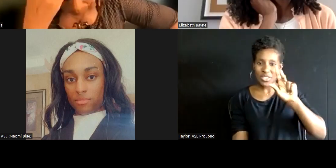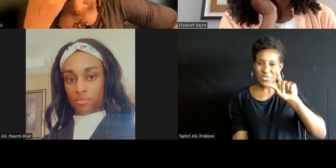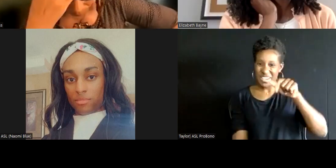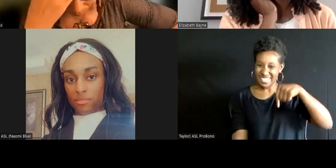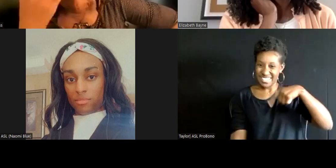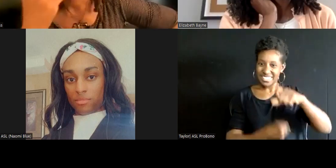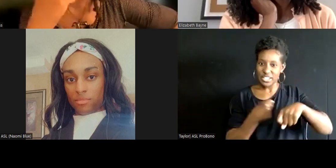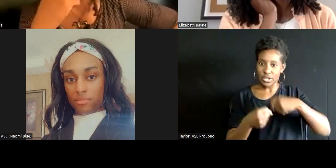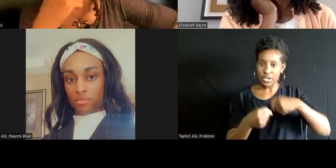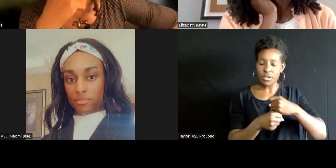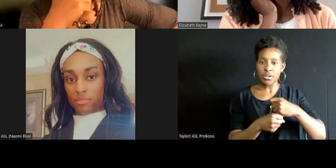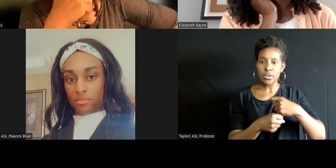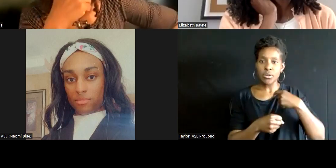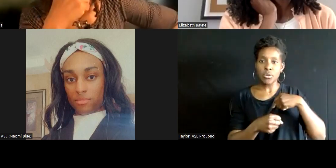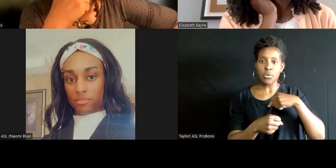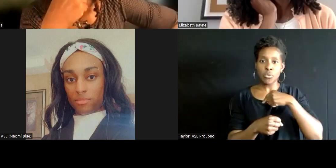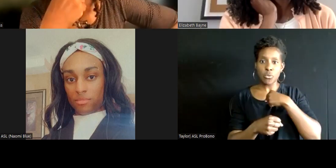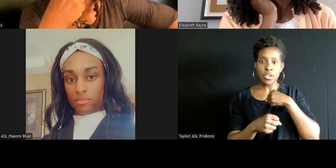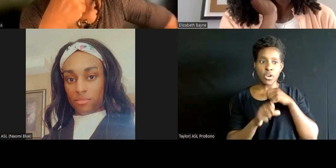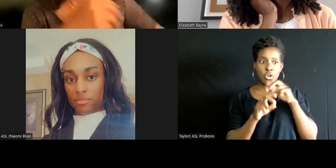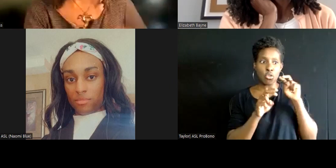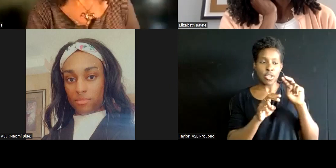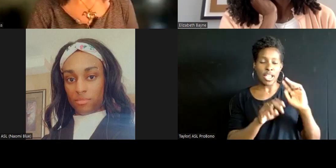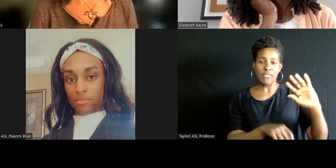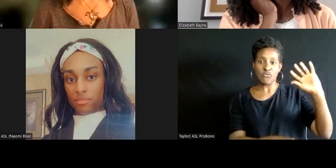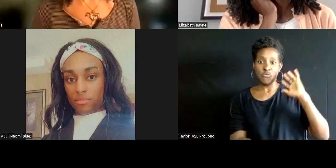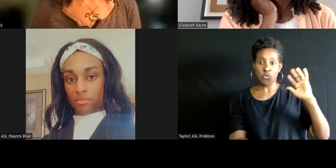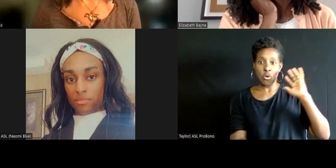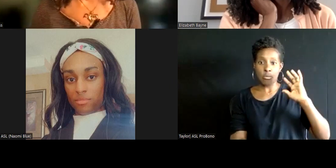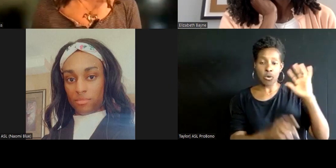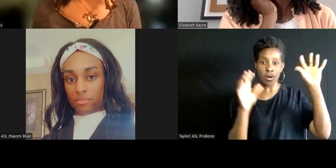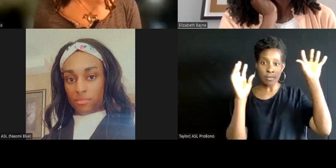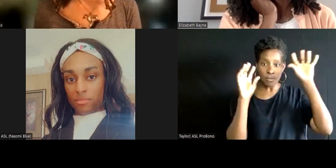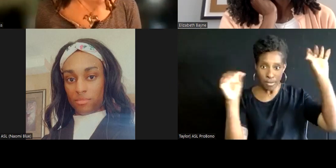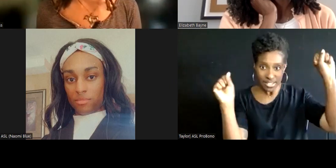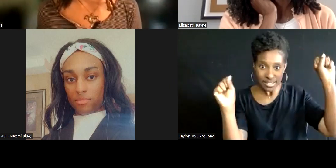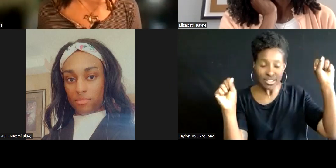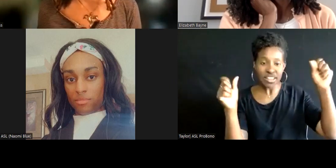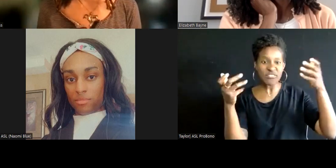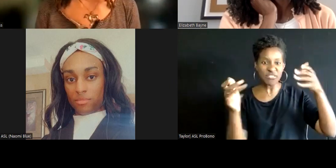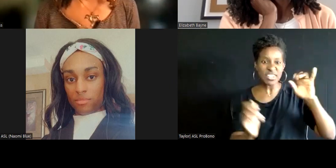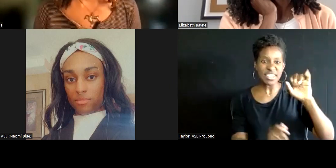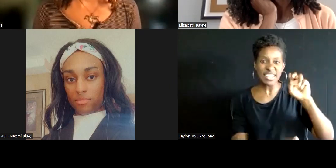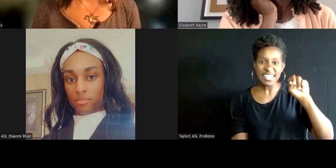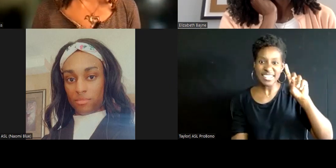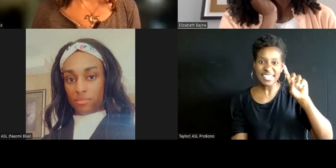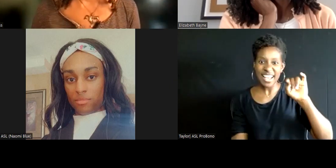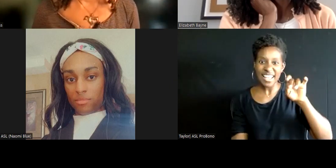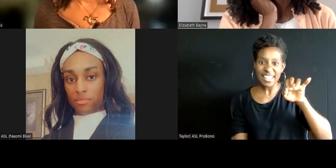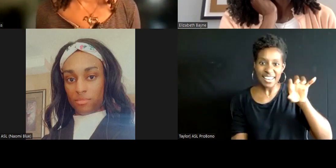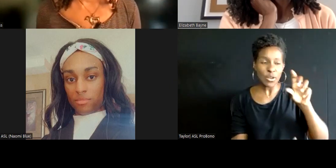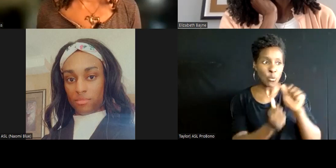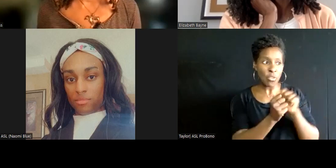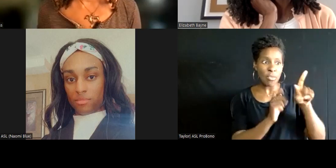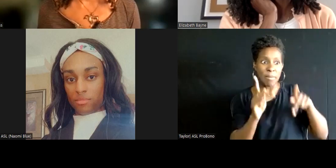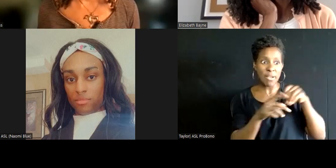a former president who has been indicted, but all the folks that are running in that party are